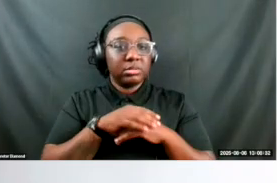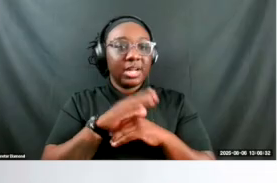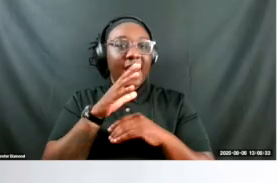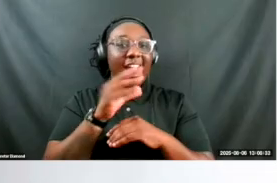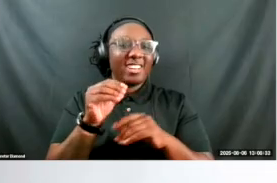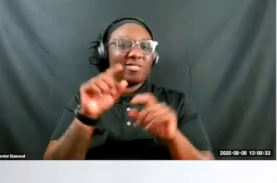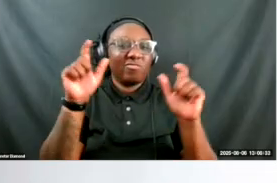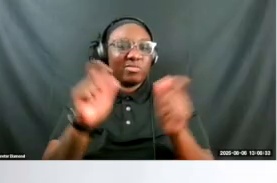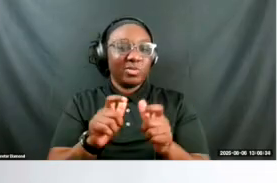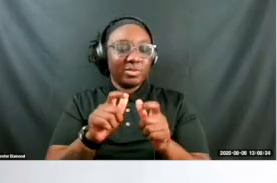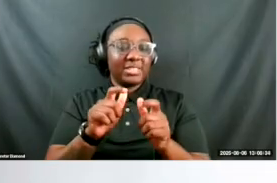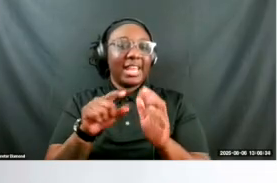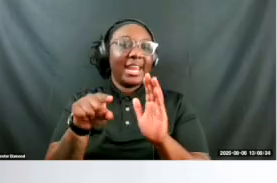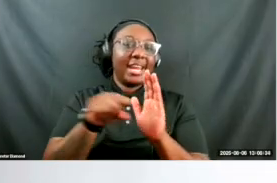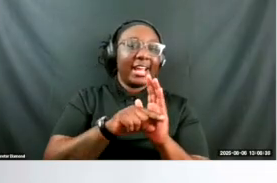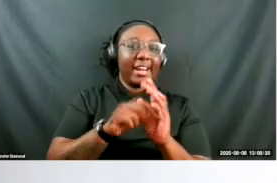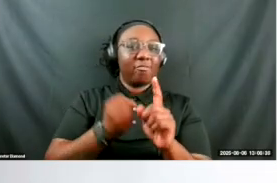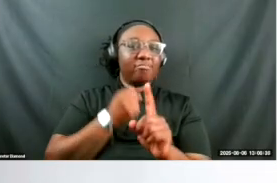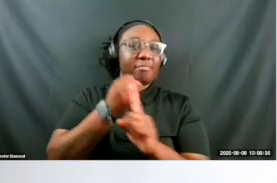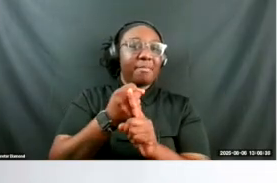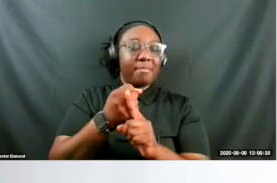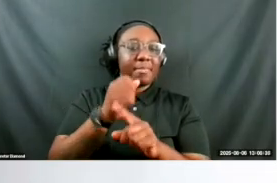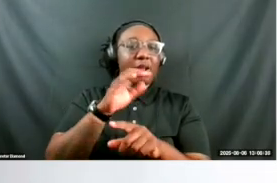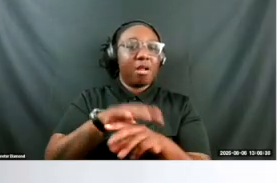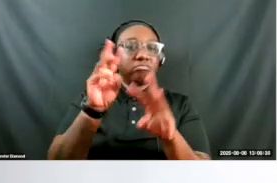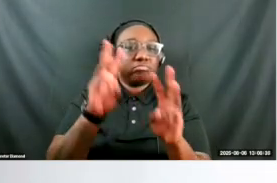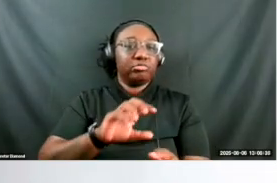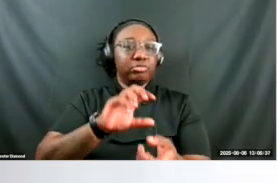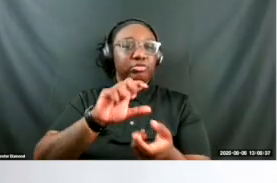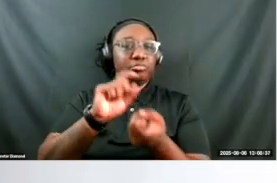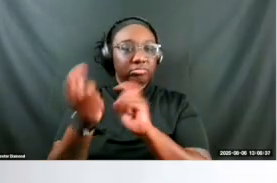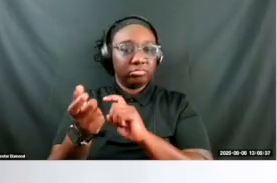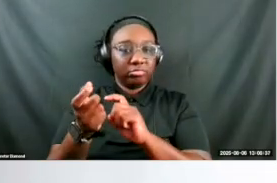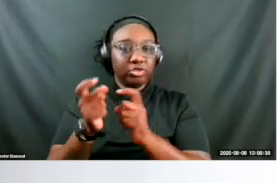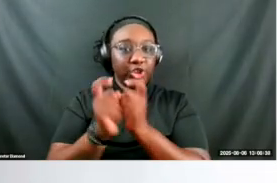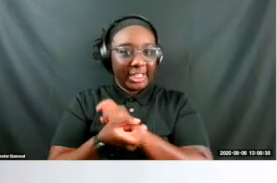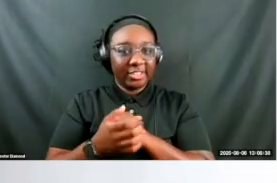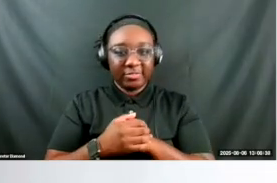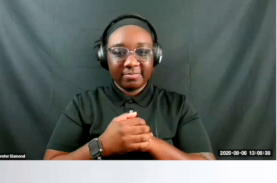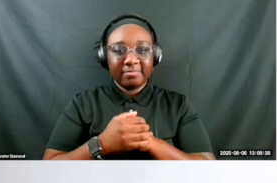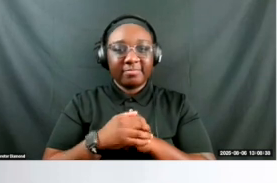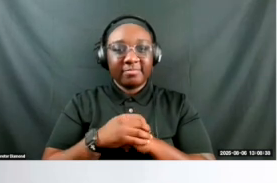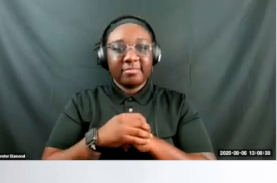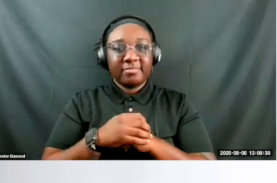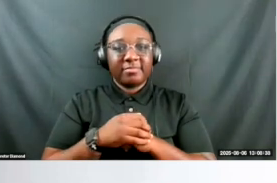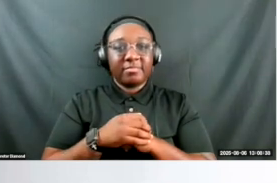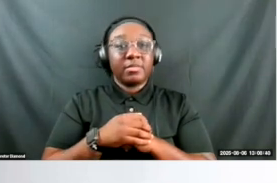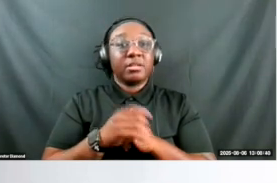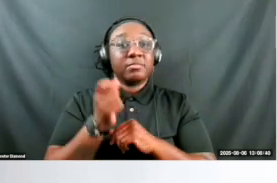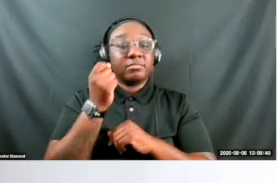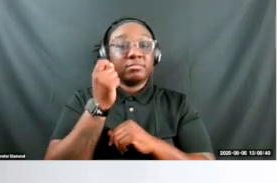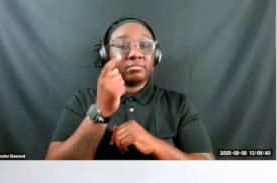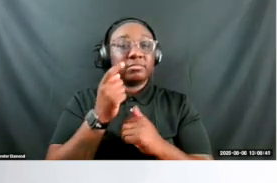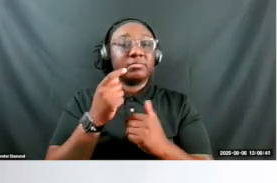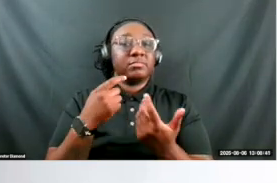needs. Where any funding appropriations allow for CARB to allocate funds to different incentive projects, that's where we collaborate